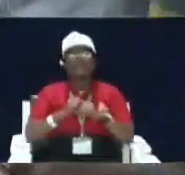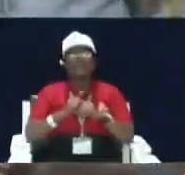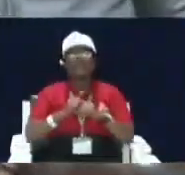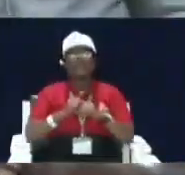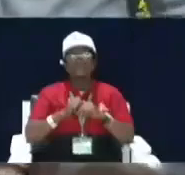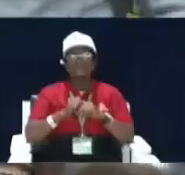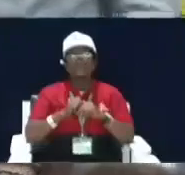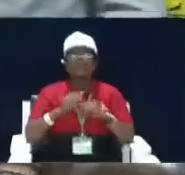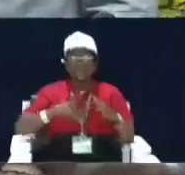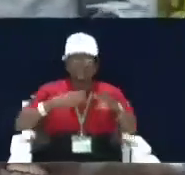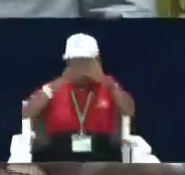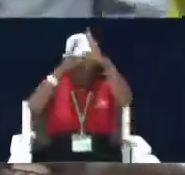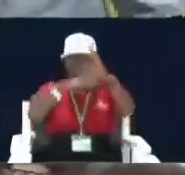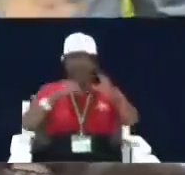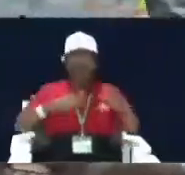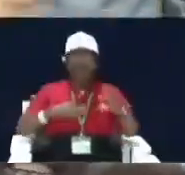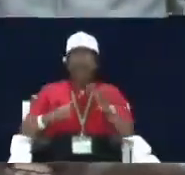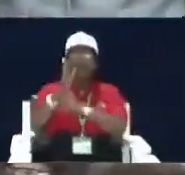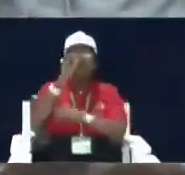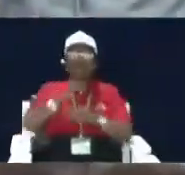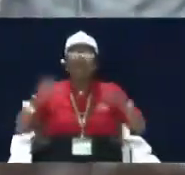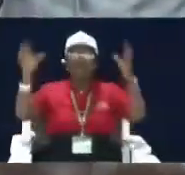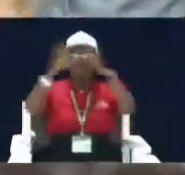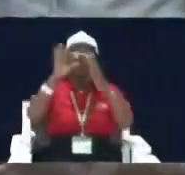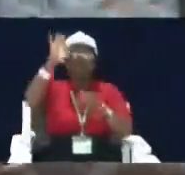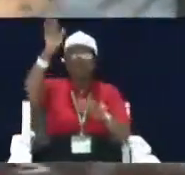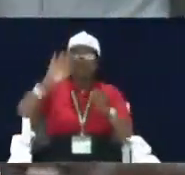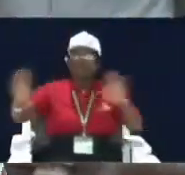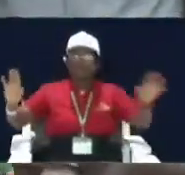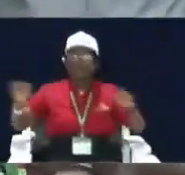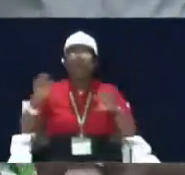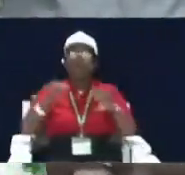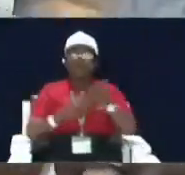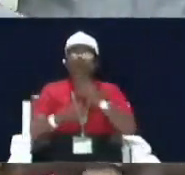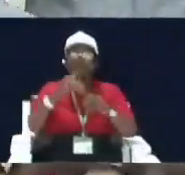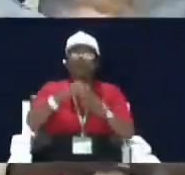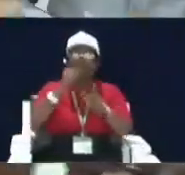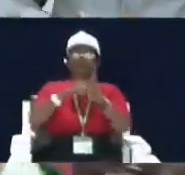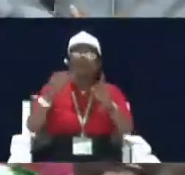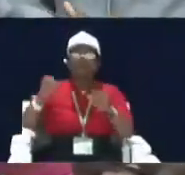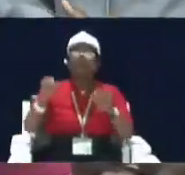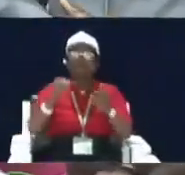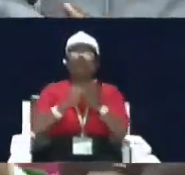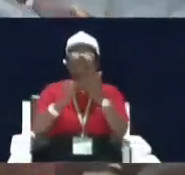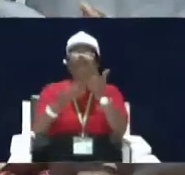My Father, my God, I commit your children born in the month of September into your hands.